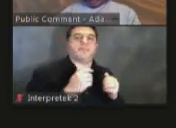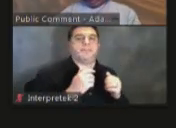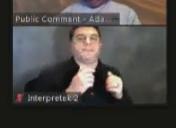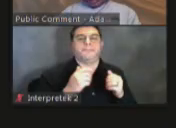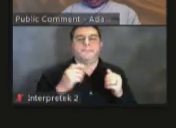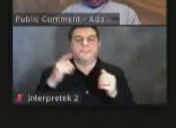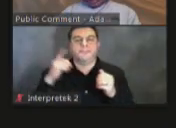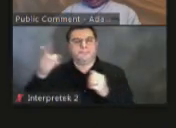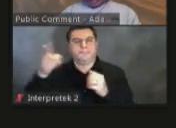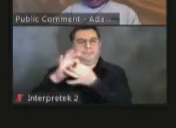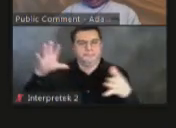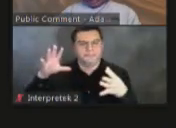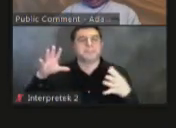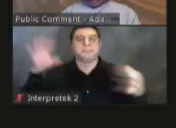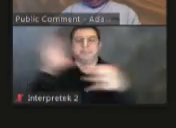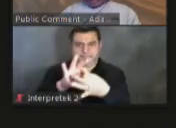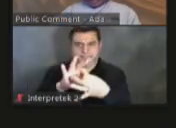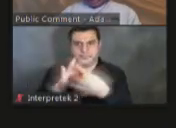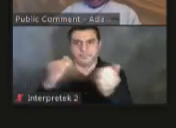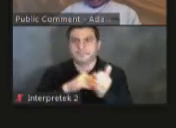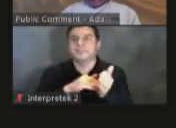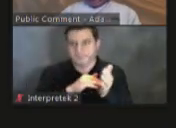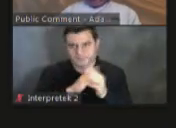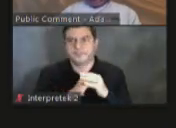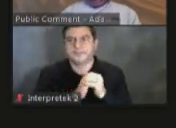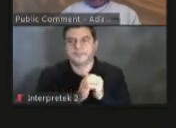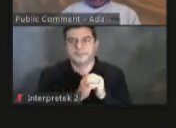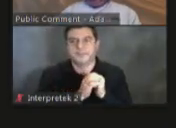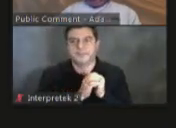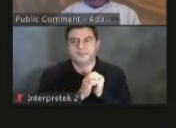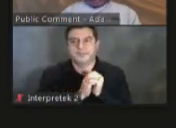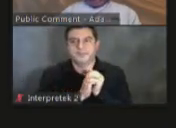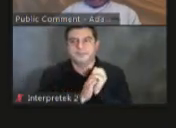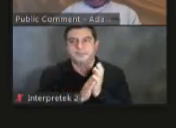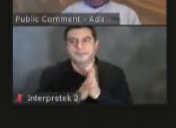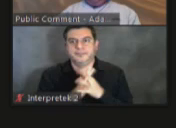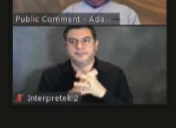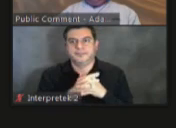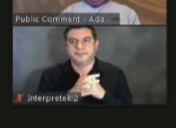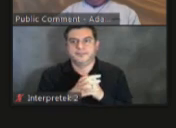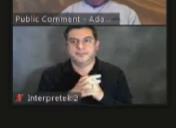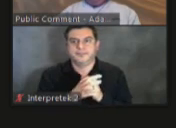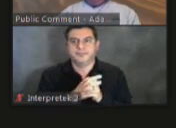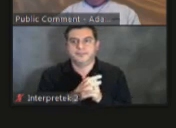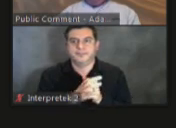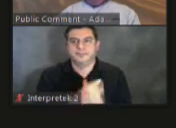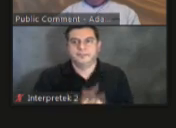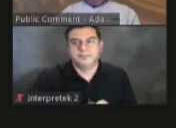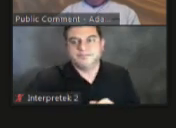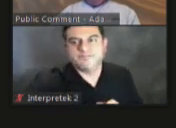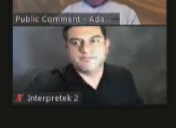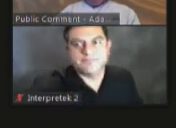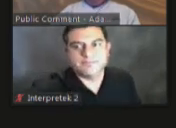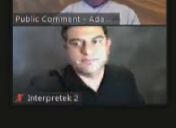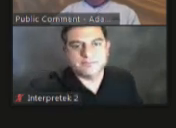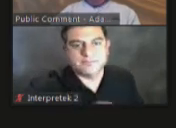just, I think, a recognition, eye-opening recognition that you can't do all the things that you intend to do, no matter how well-intended